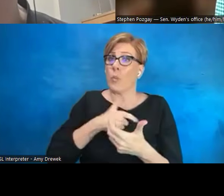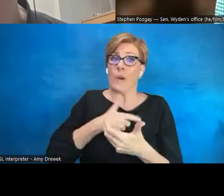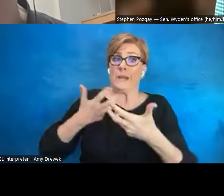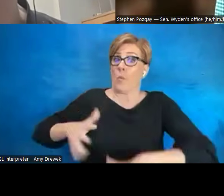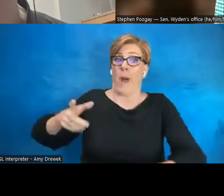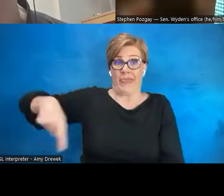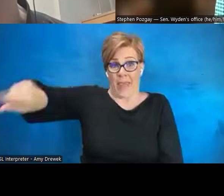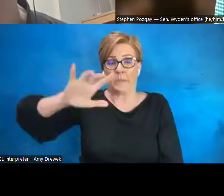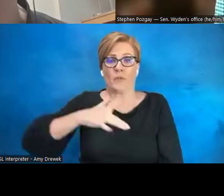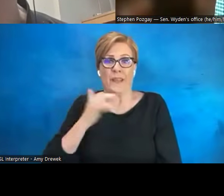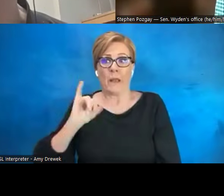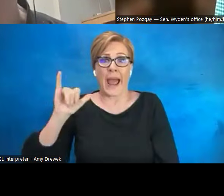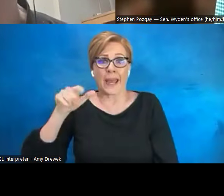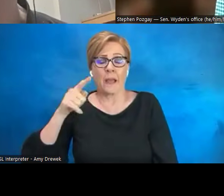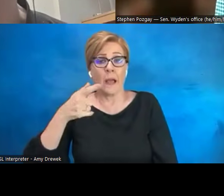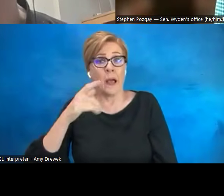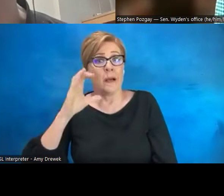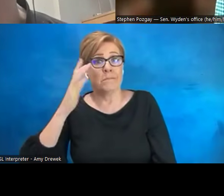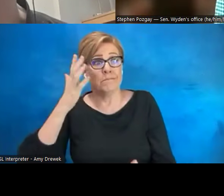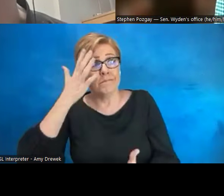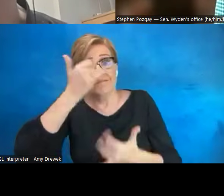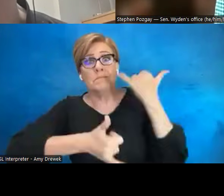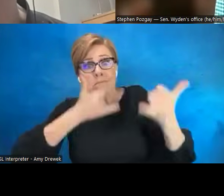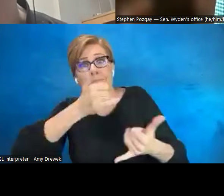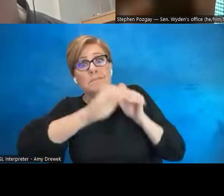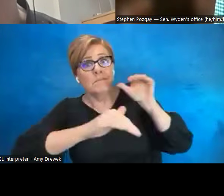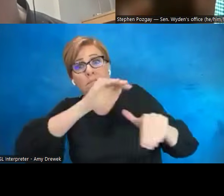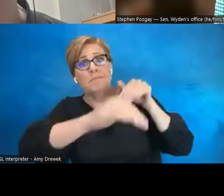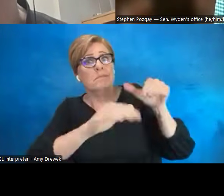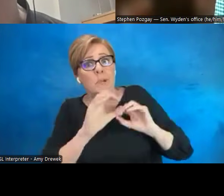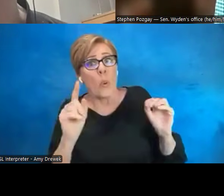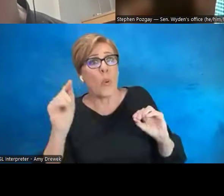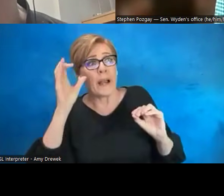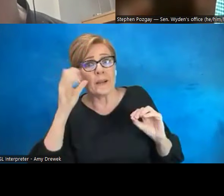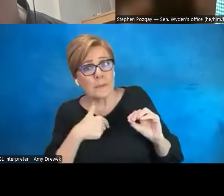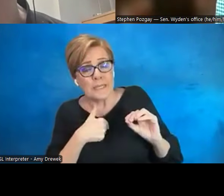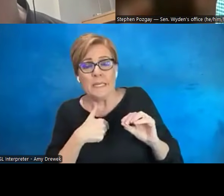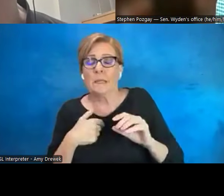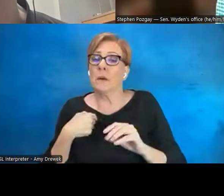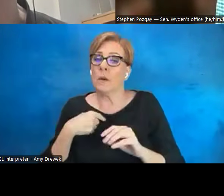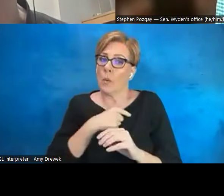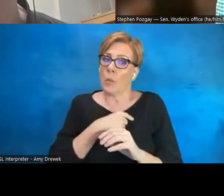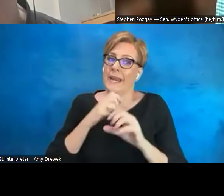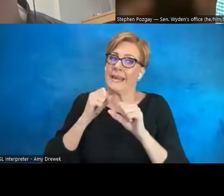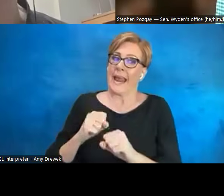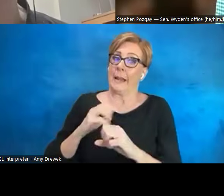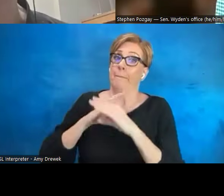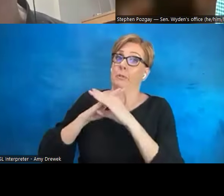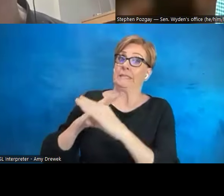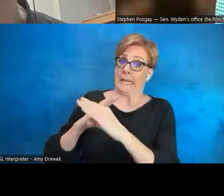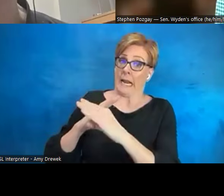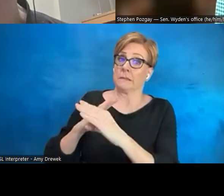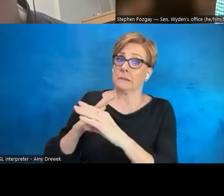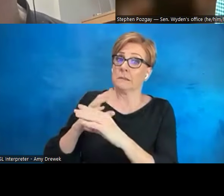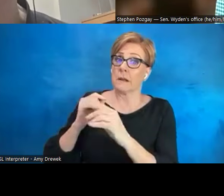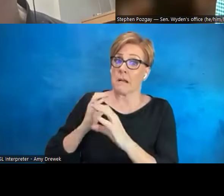advocates, we know that we are screaming into the void, but we can try and shield our clients from feeling that as much because they're dealing with everything